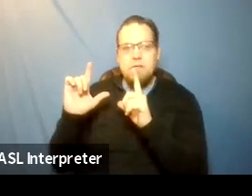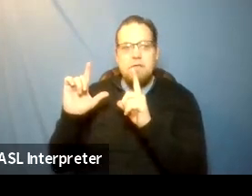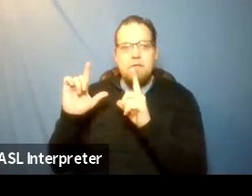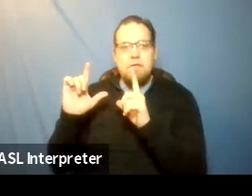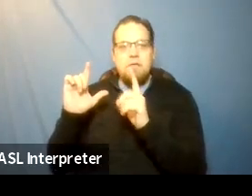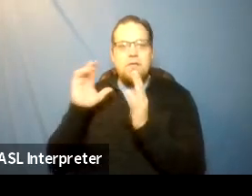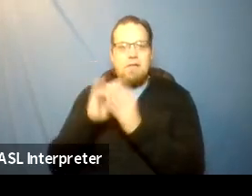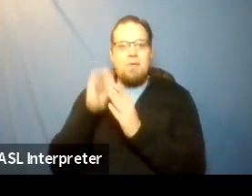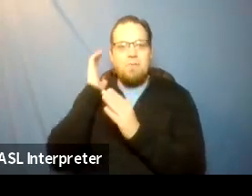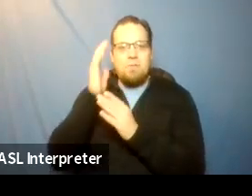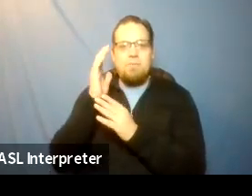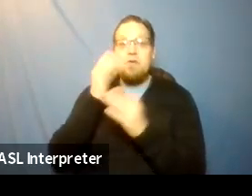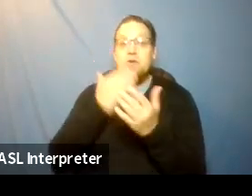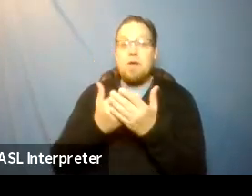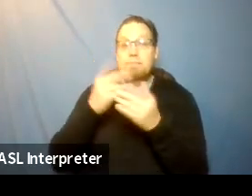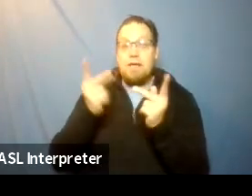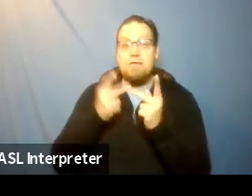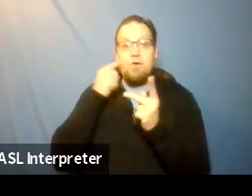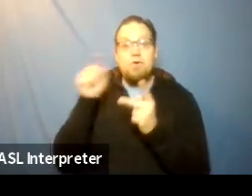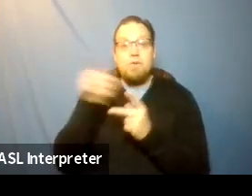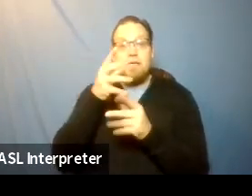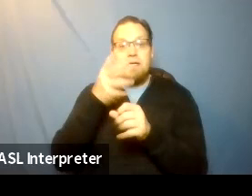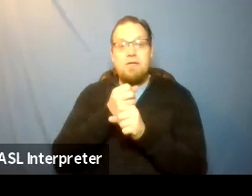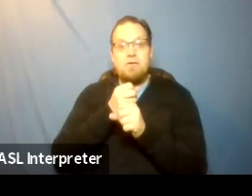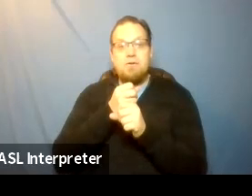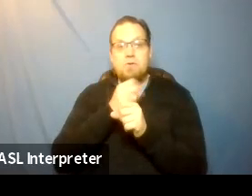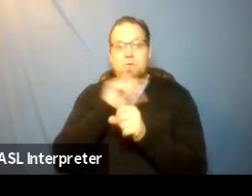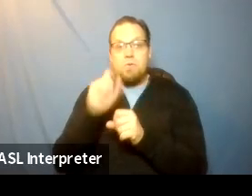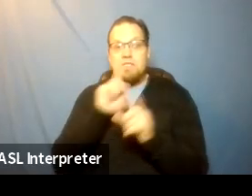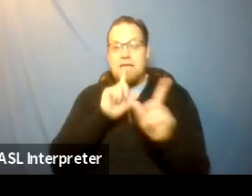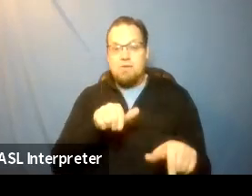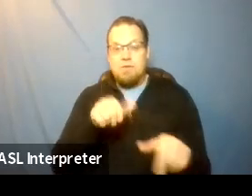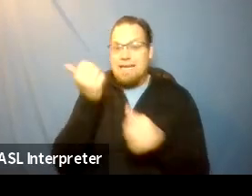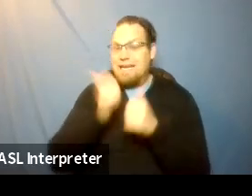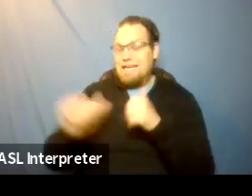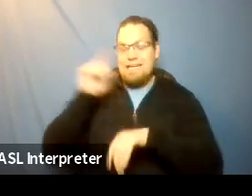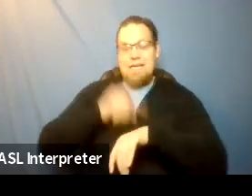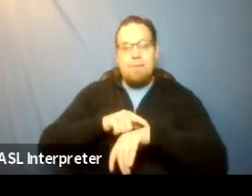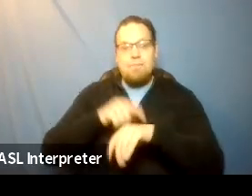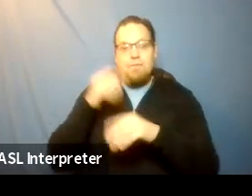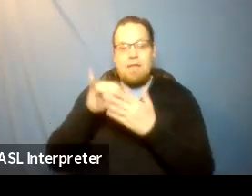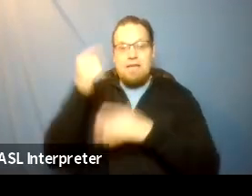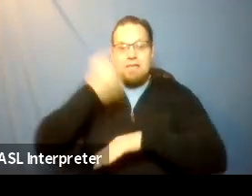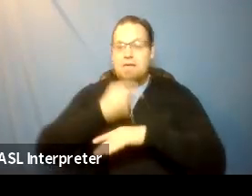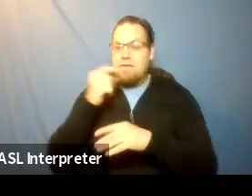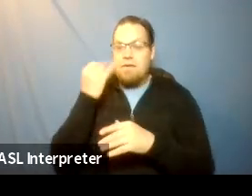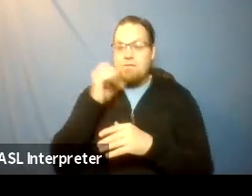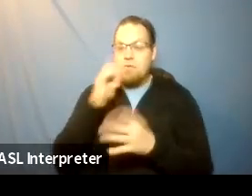So that'll be a good place for you to get your answers question at any time of the day. If you don't want to wait for somebody.